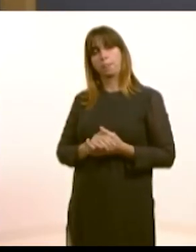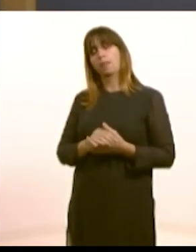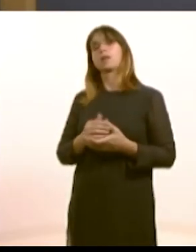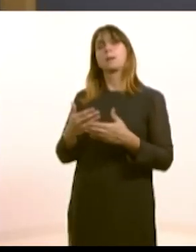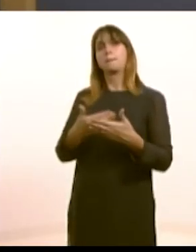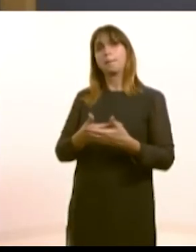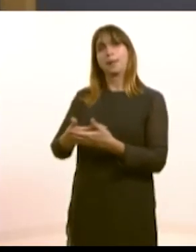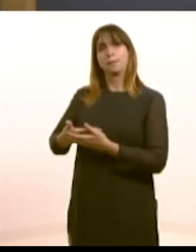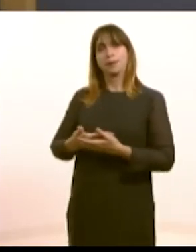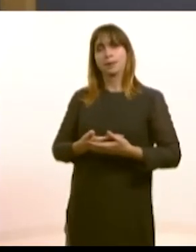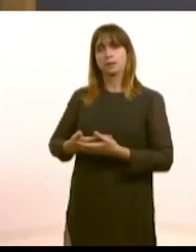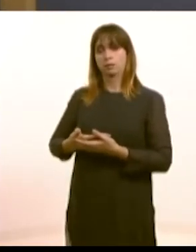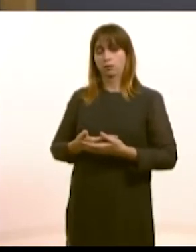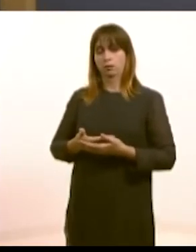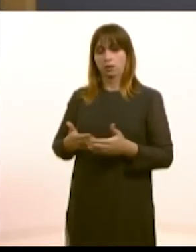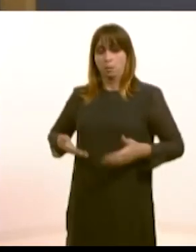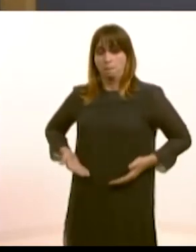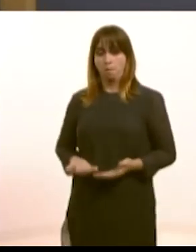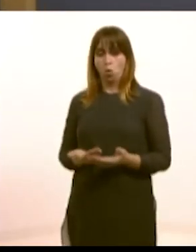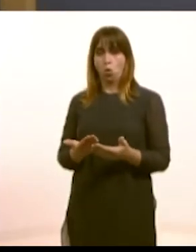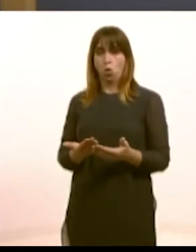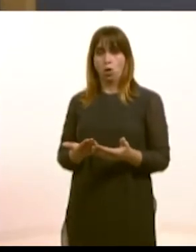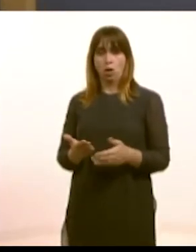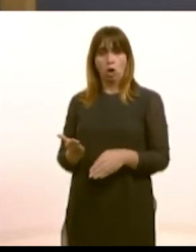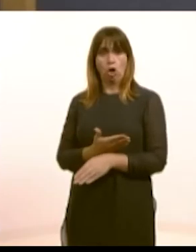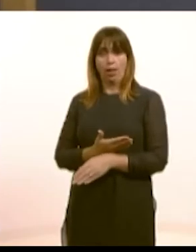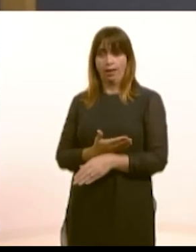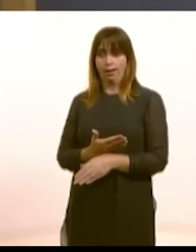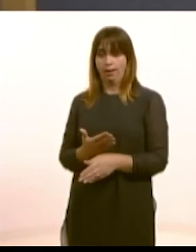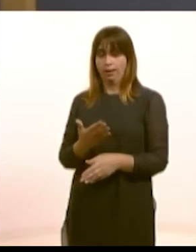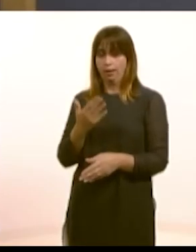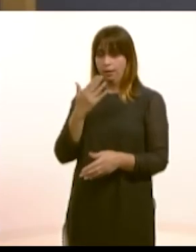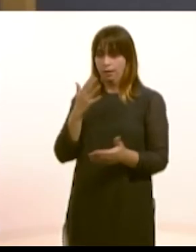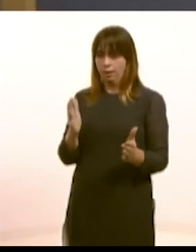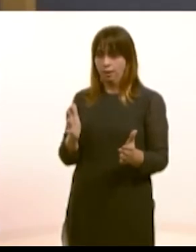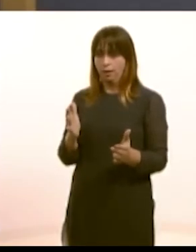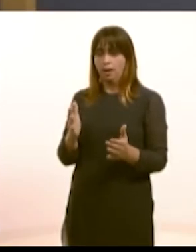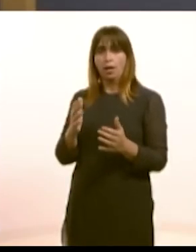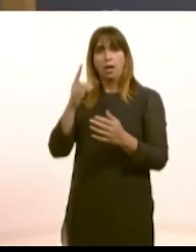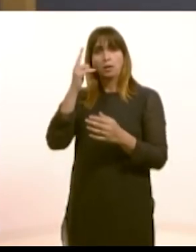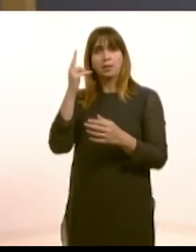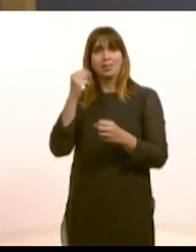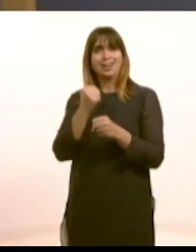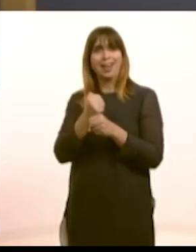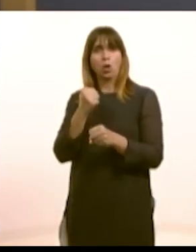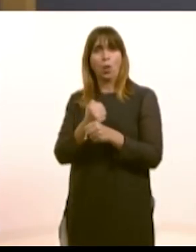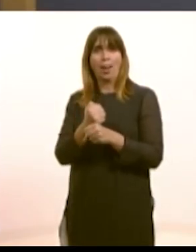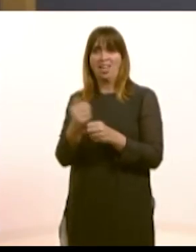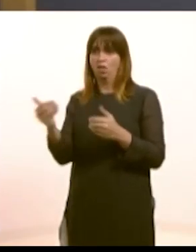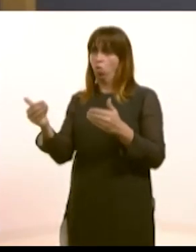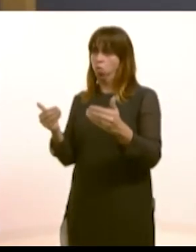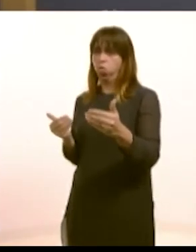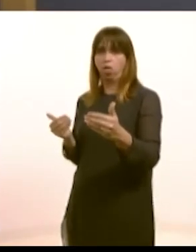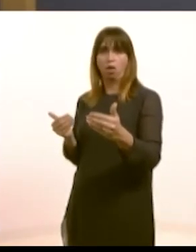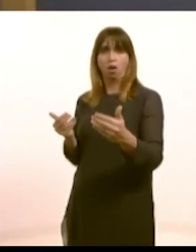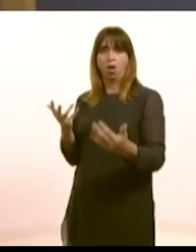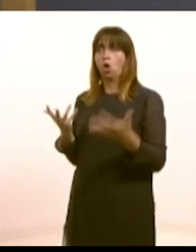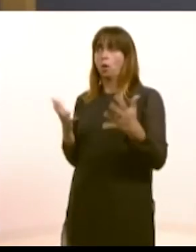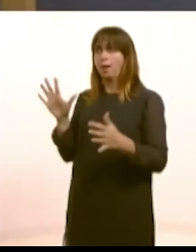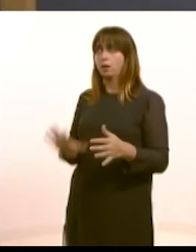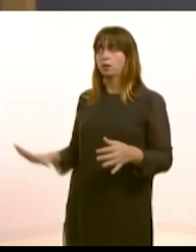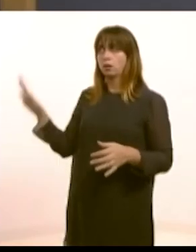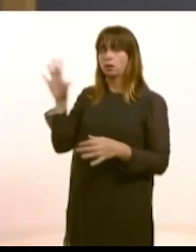premature babies, the closure of the unit in Withybush and moving it to Glangwilly, they are still given a second-rate service as compared to the best services throughout the